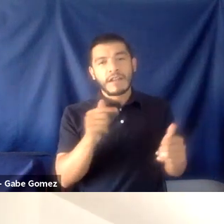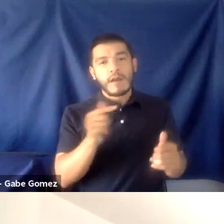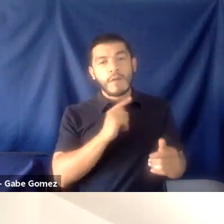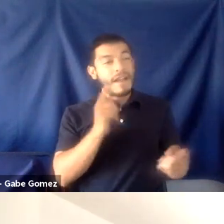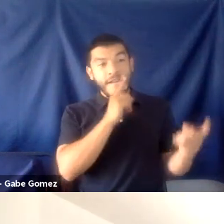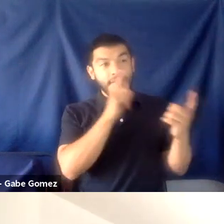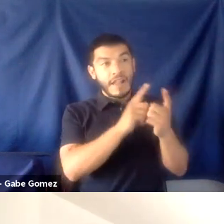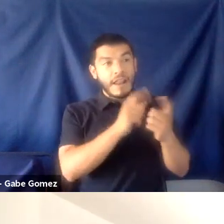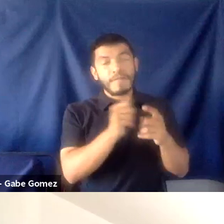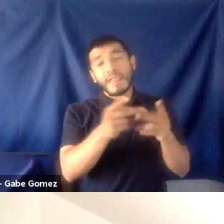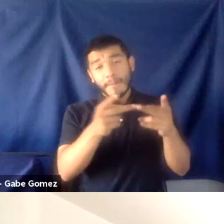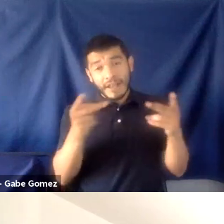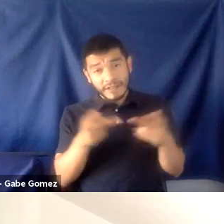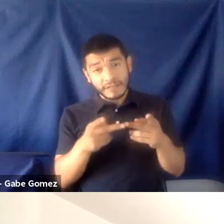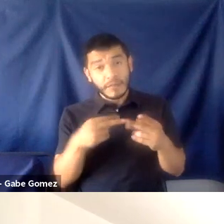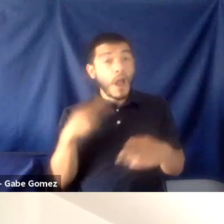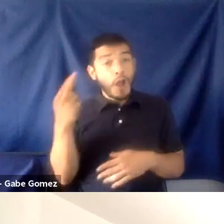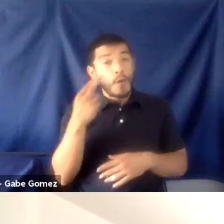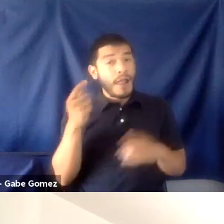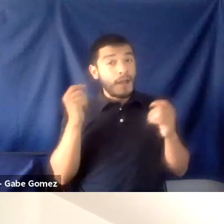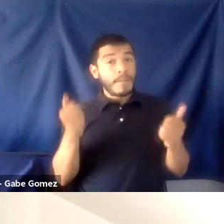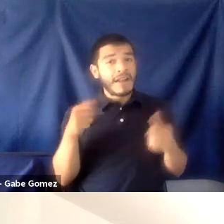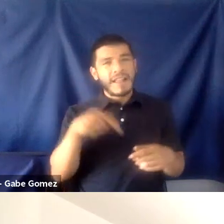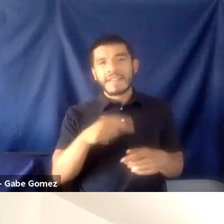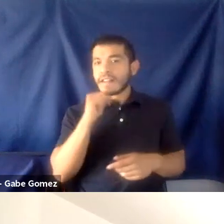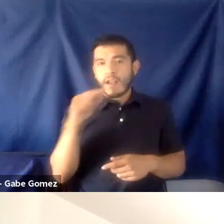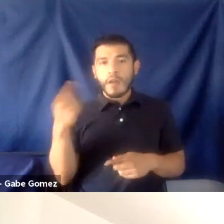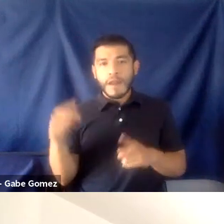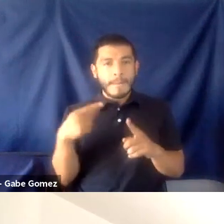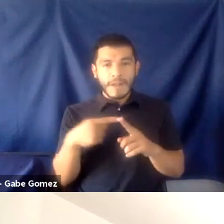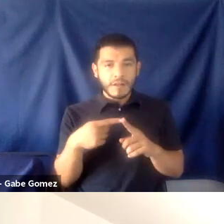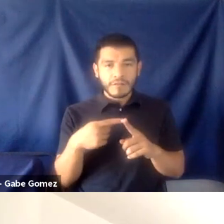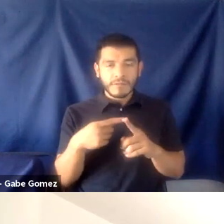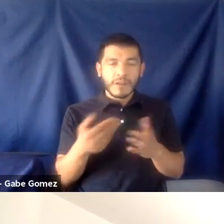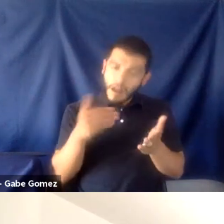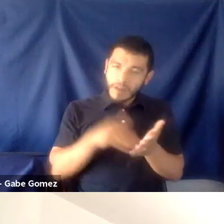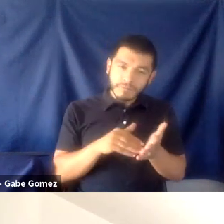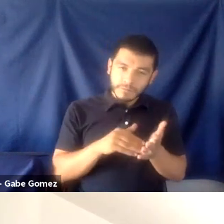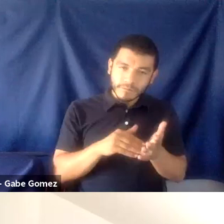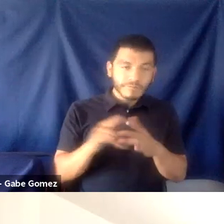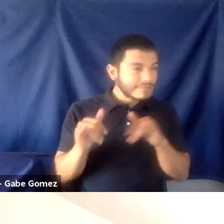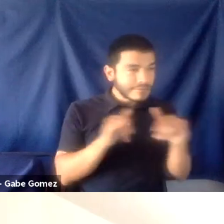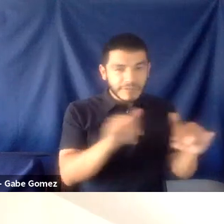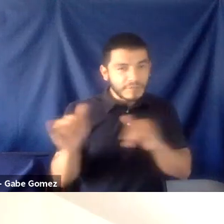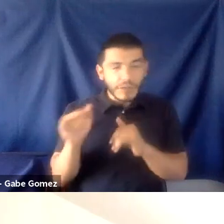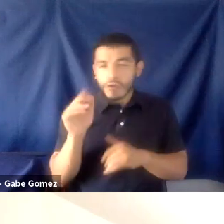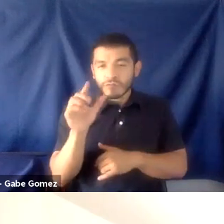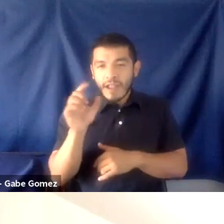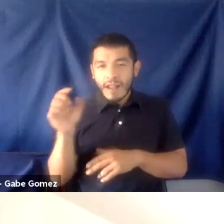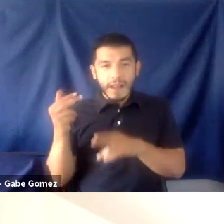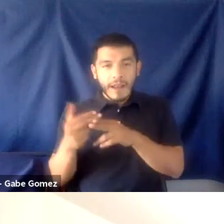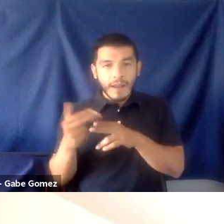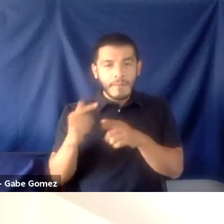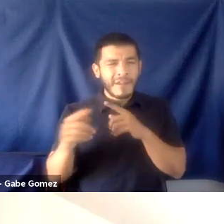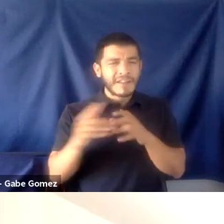in love with the place. We sort of realized immediately that this isn't just about, again, the common Grace Lee name, but that this was a